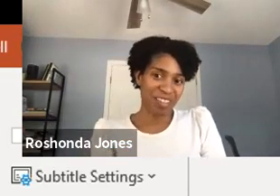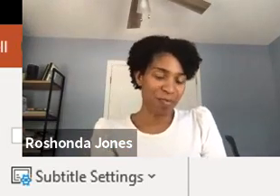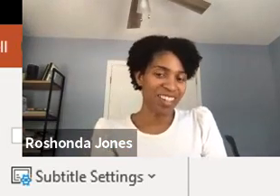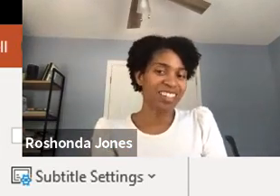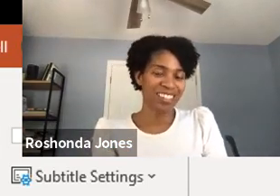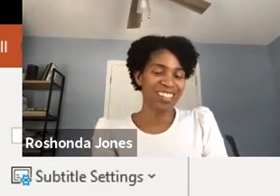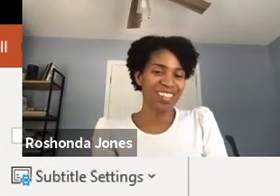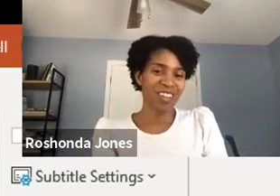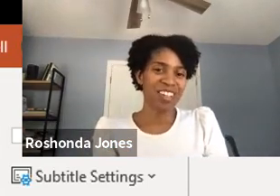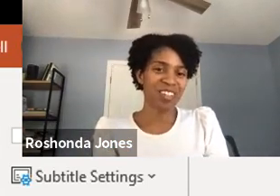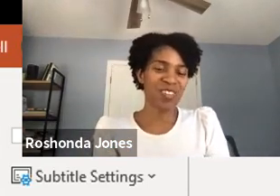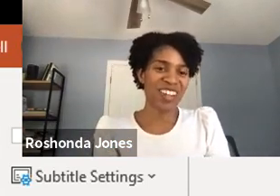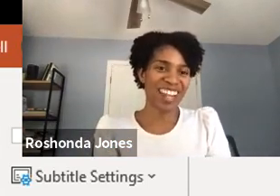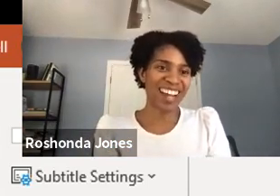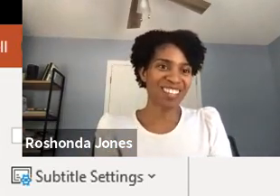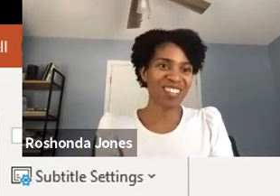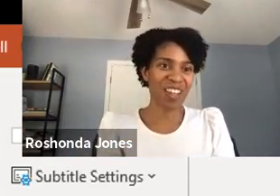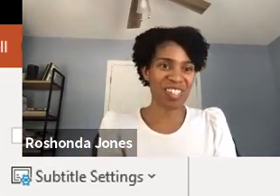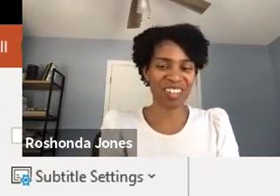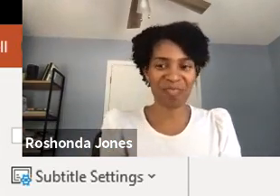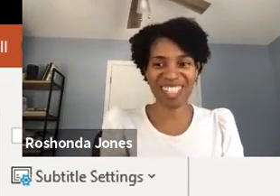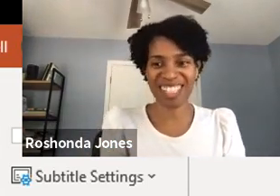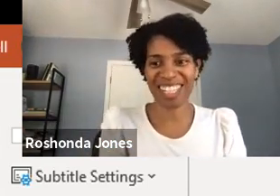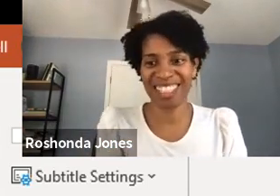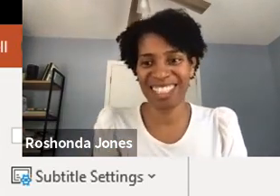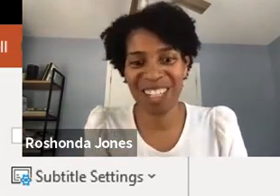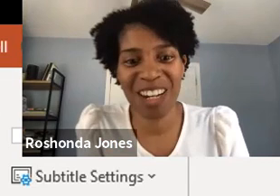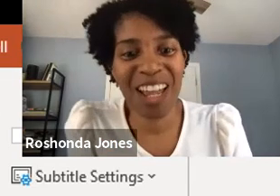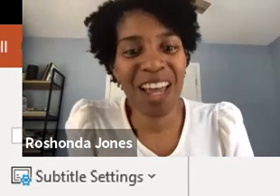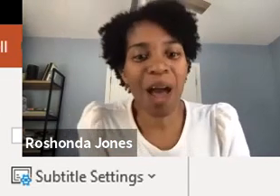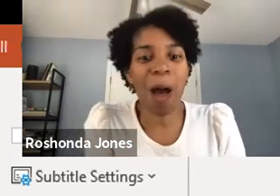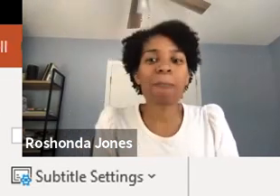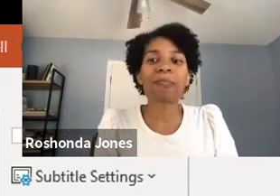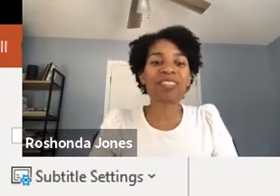know nothing, but you know Yeah. a lot. That was a great presentation.